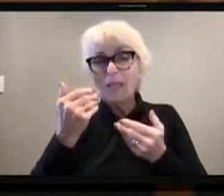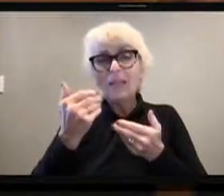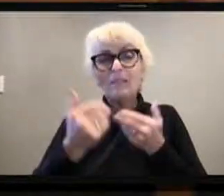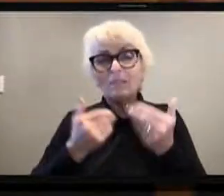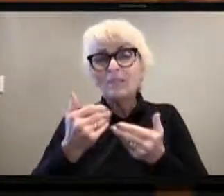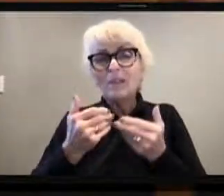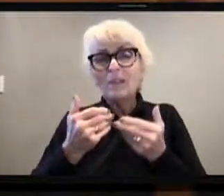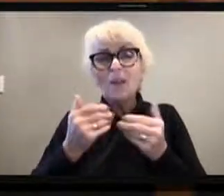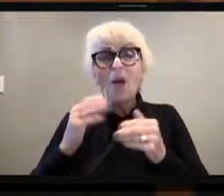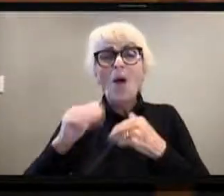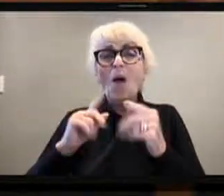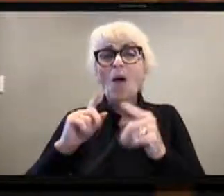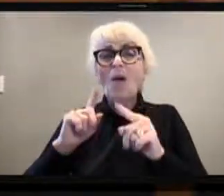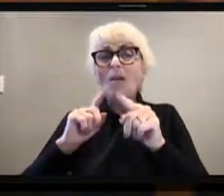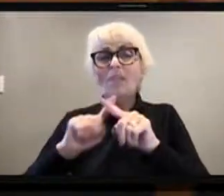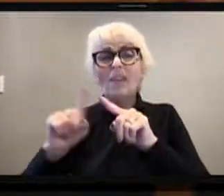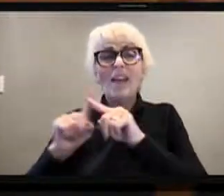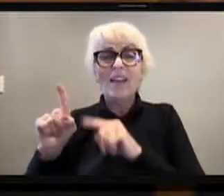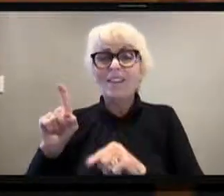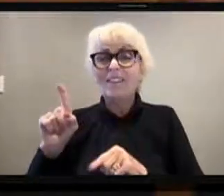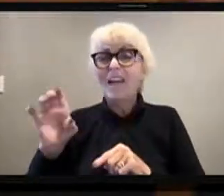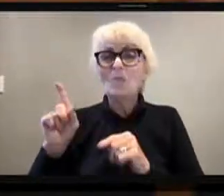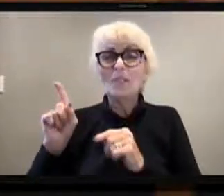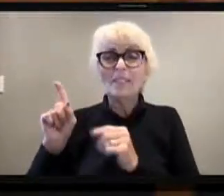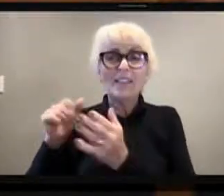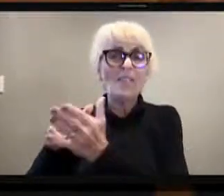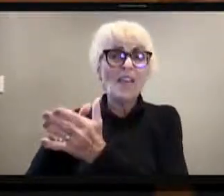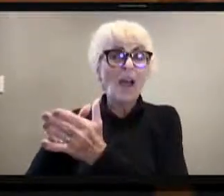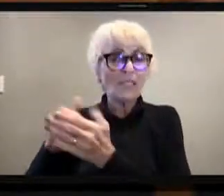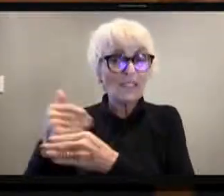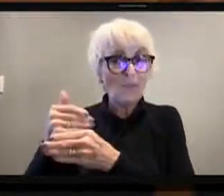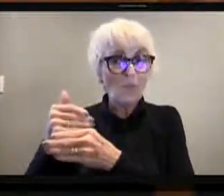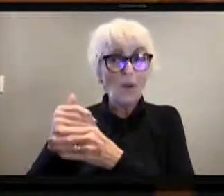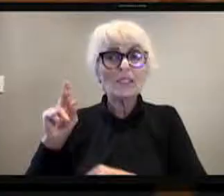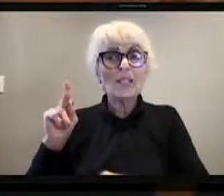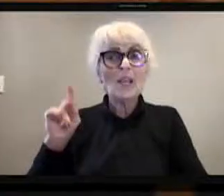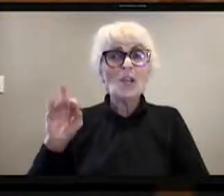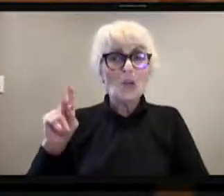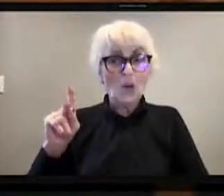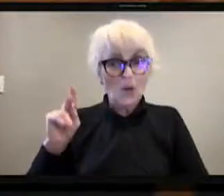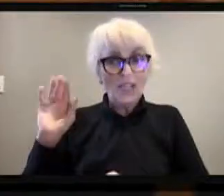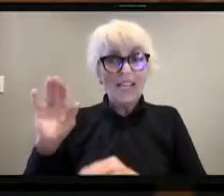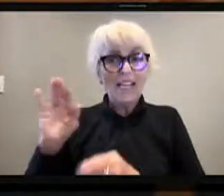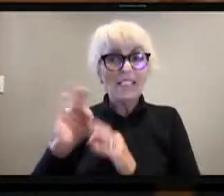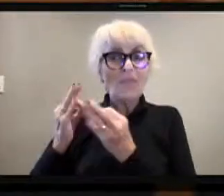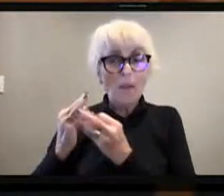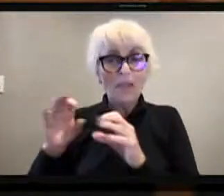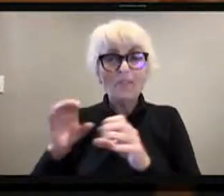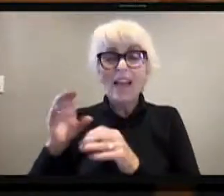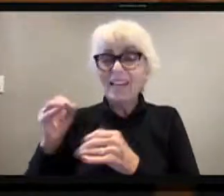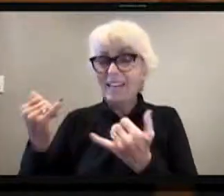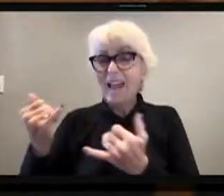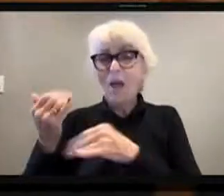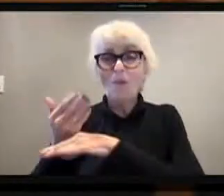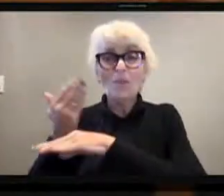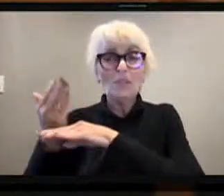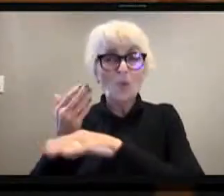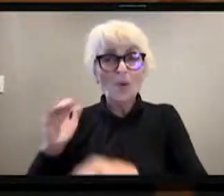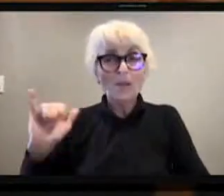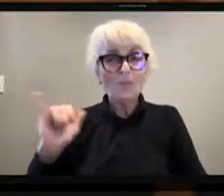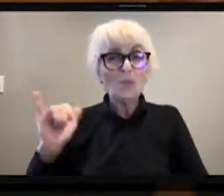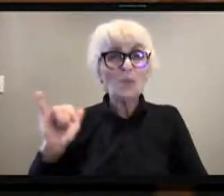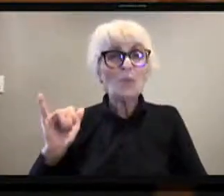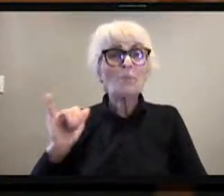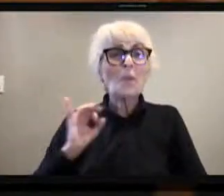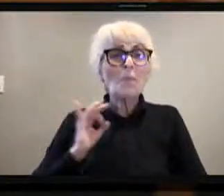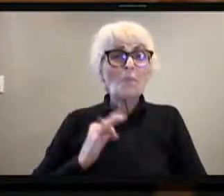windows that Kurt and his family have done, and now are in the process of restoring as well. And Pittsburgh's original